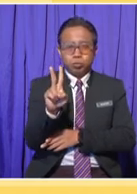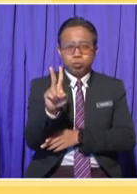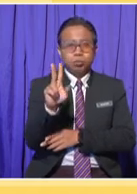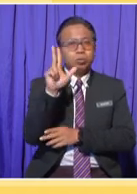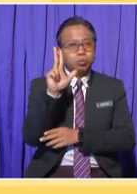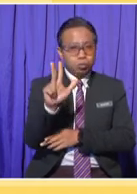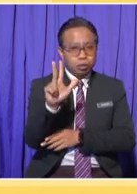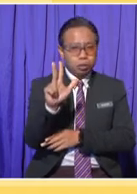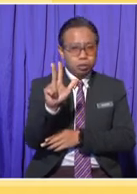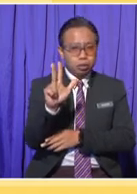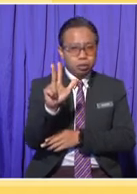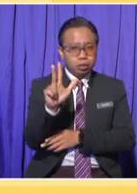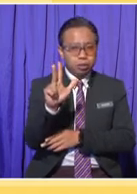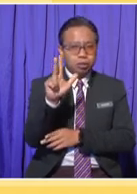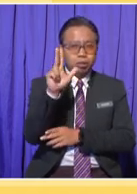3,